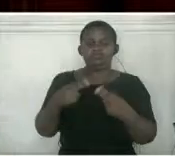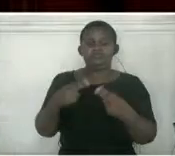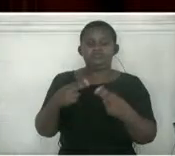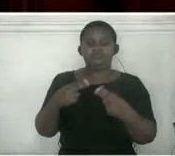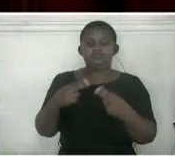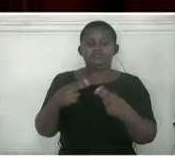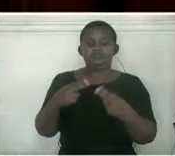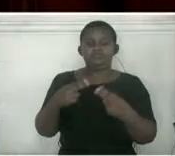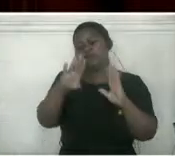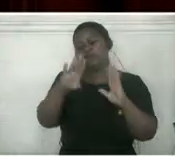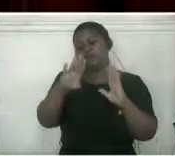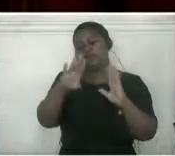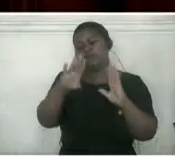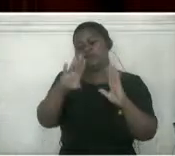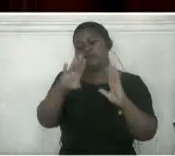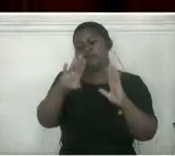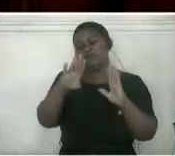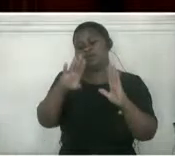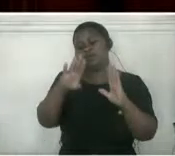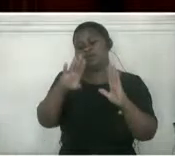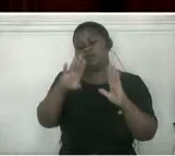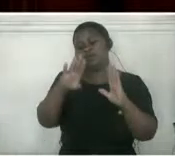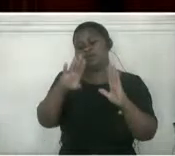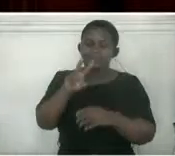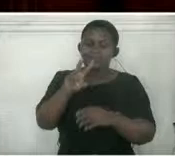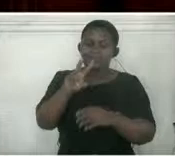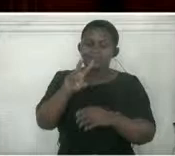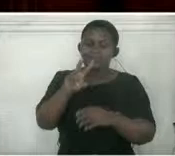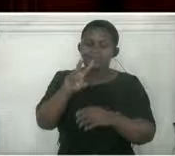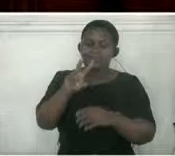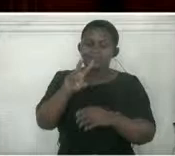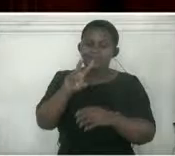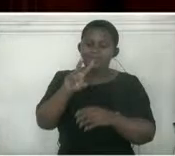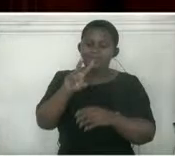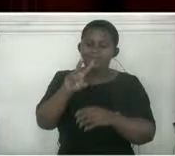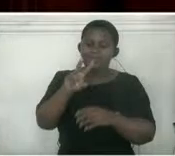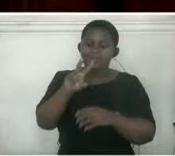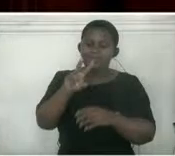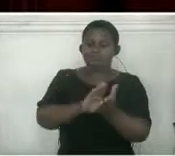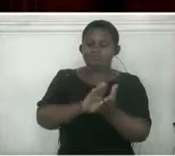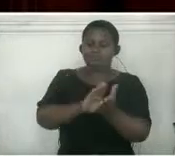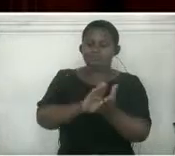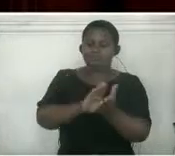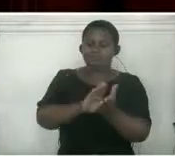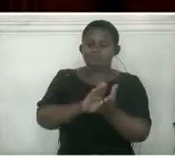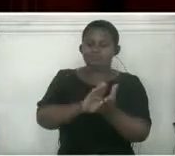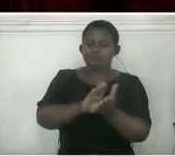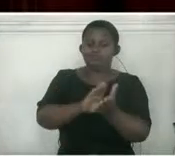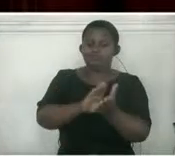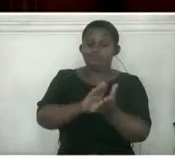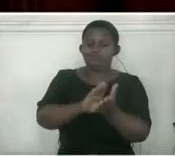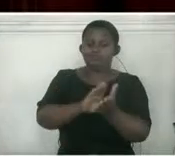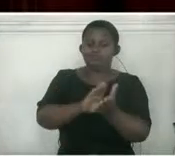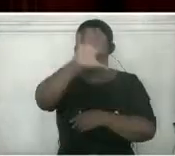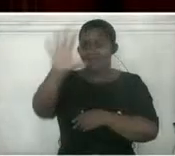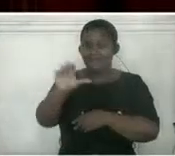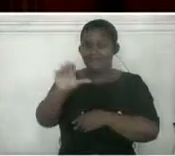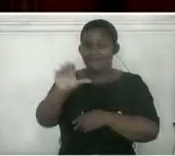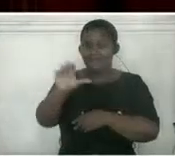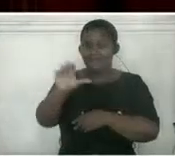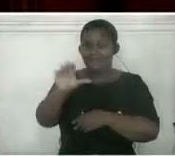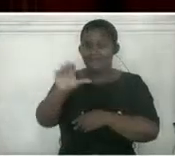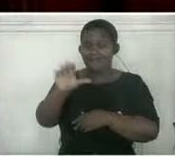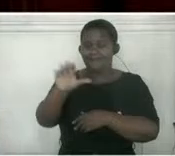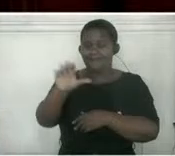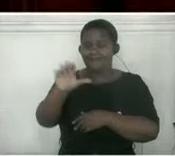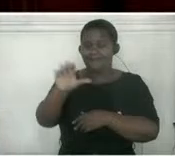Program will create 70 jobs and the investment is 2 million. Africa Fashion Exchange